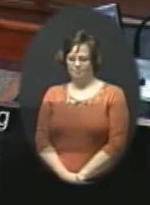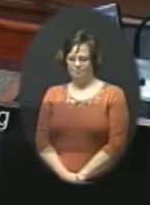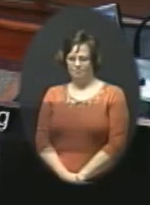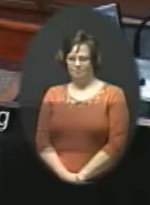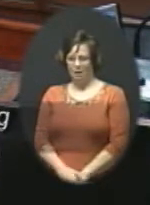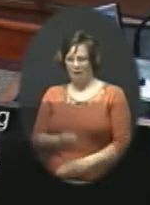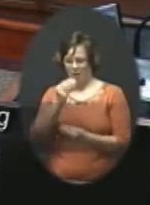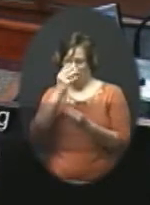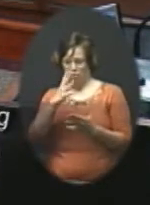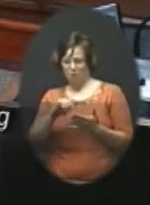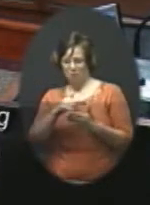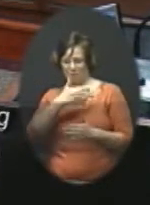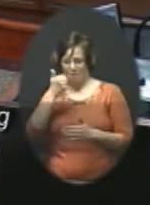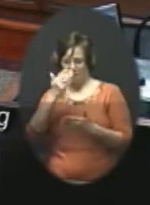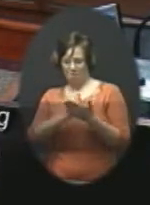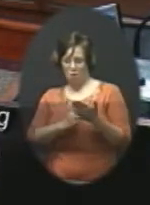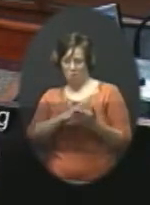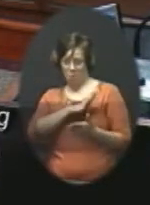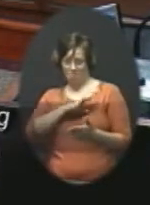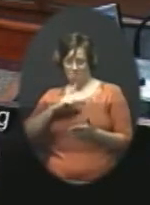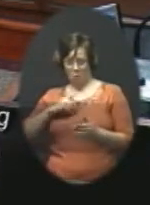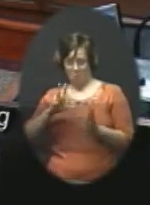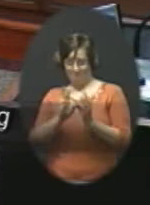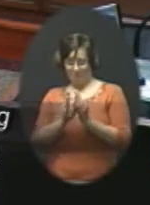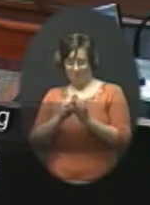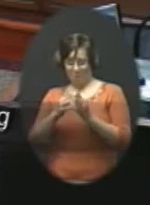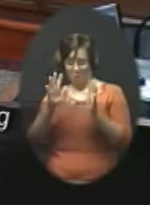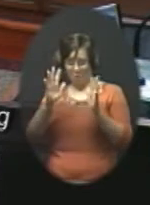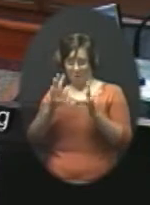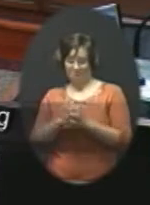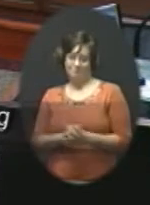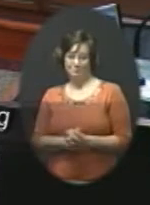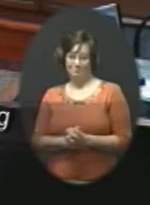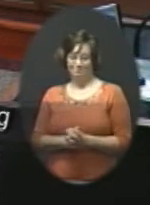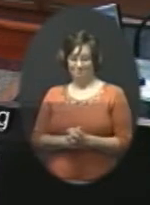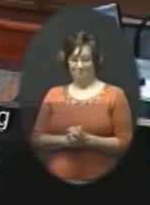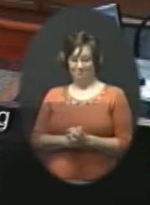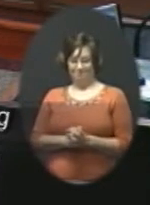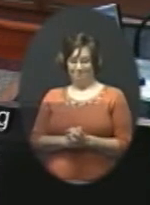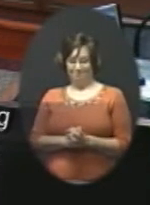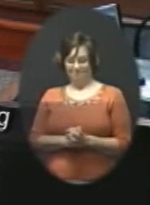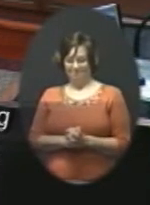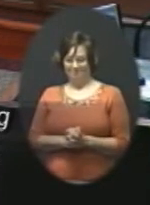Didn't I tell you that was the best part of the board meeting? Yeah. All right.